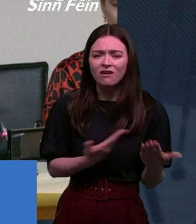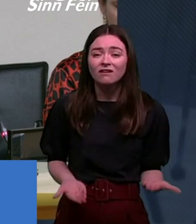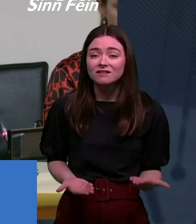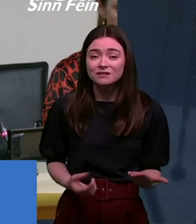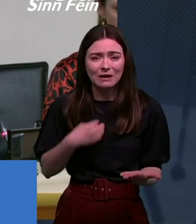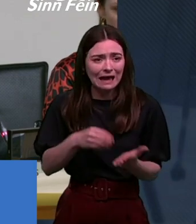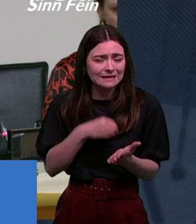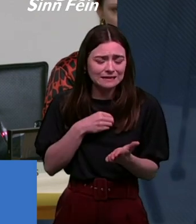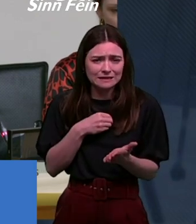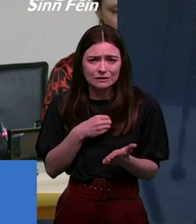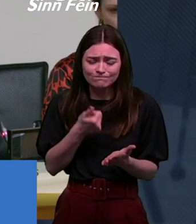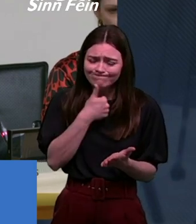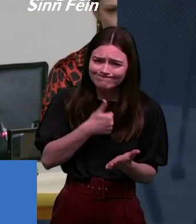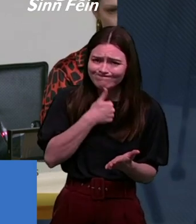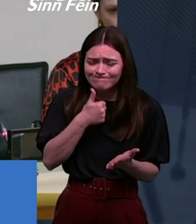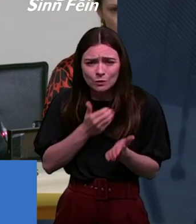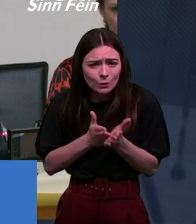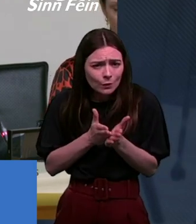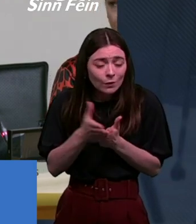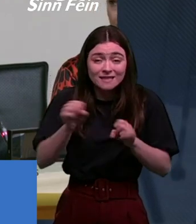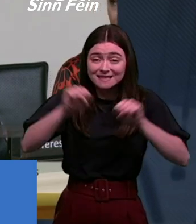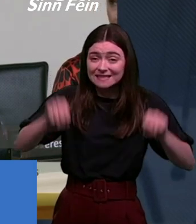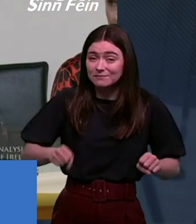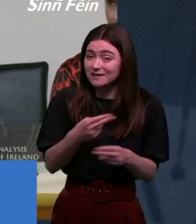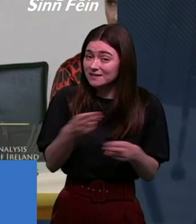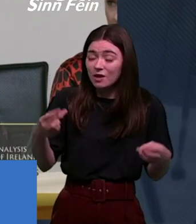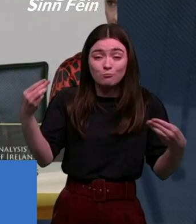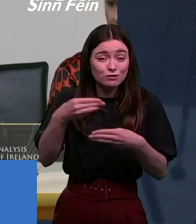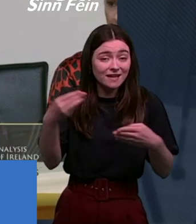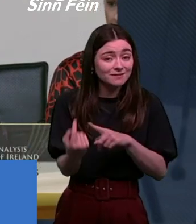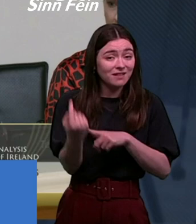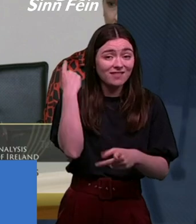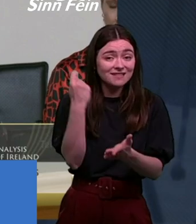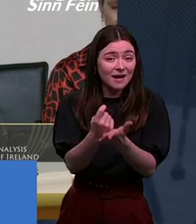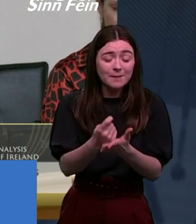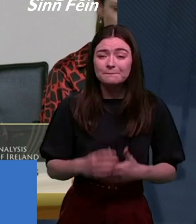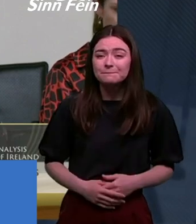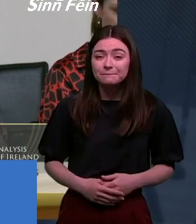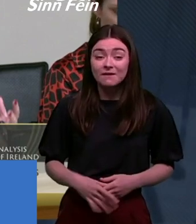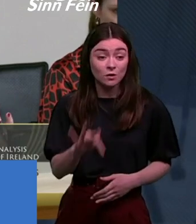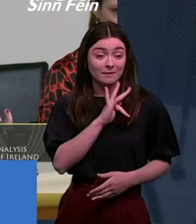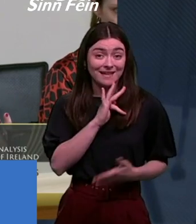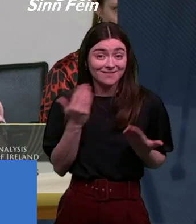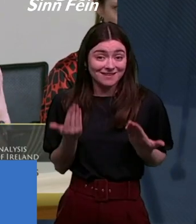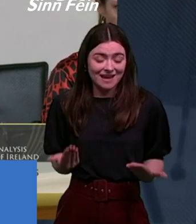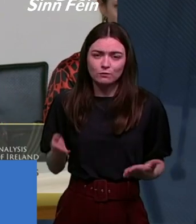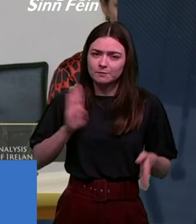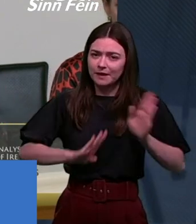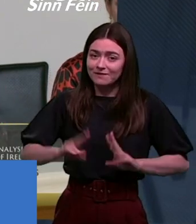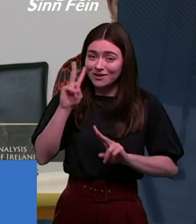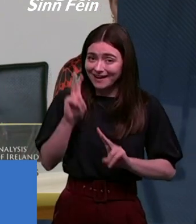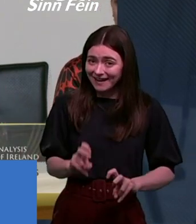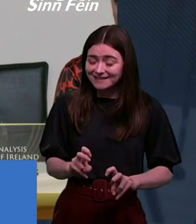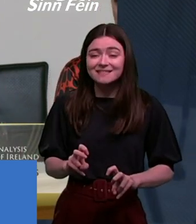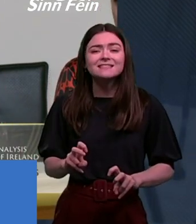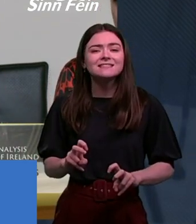to muddle through a system that just really didn't protect me at the time. And for myself now as a behaviour analyst and as